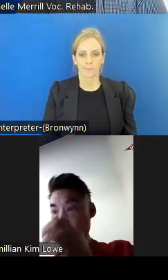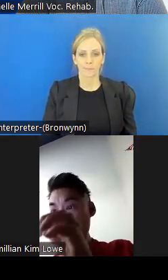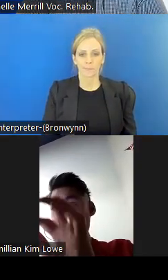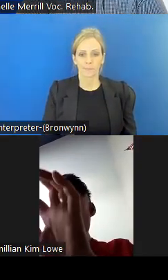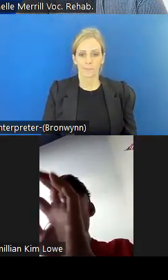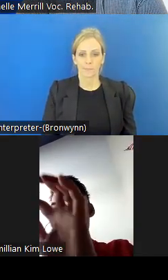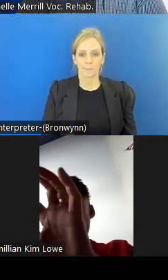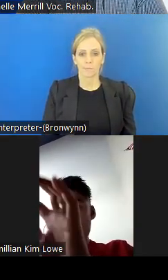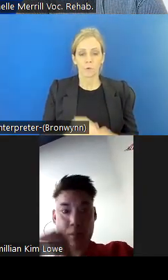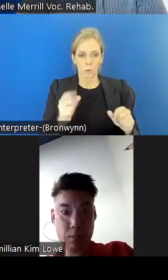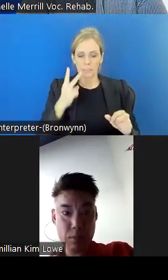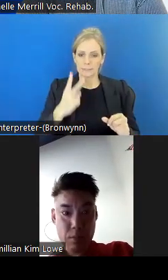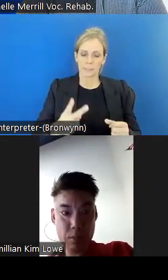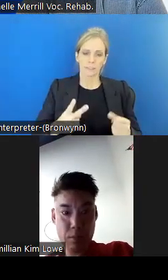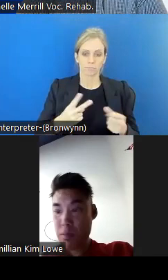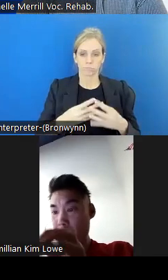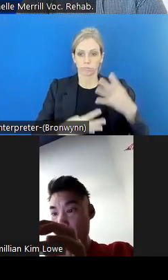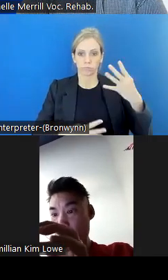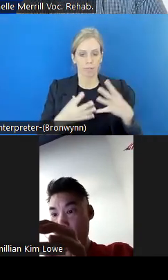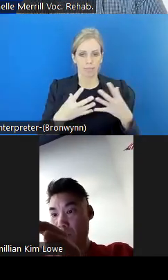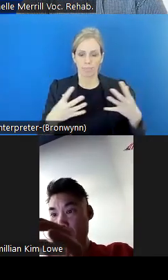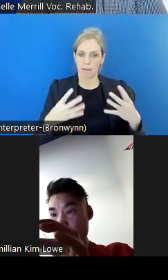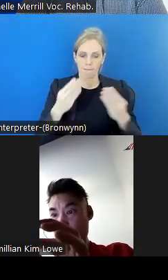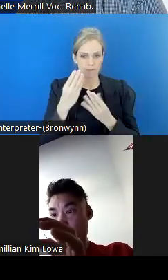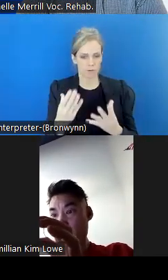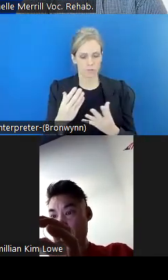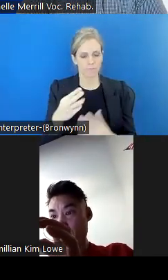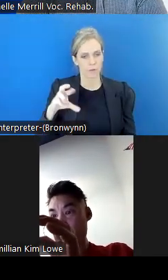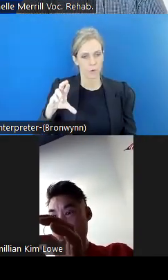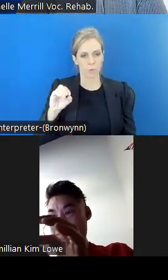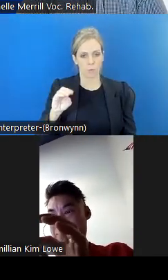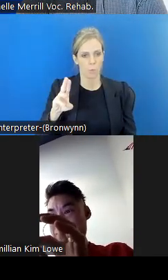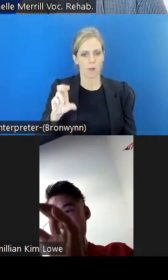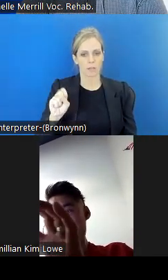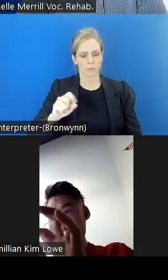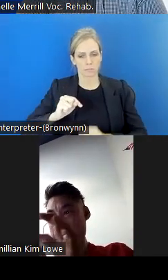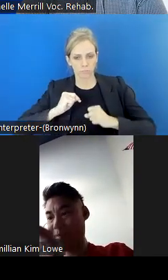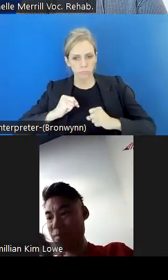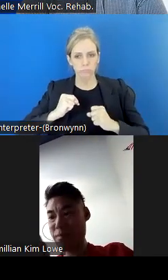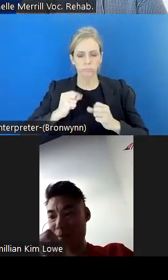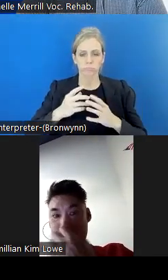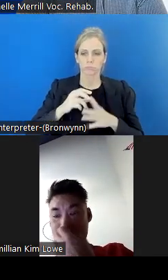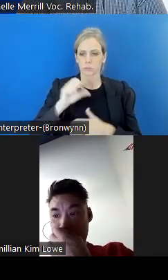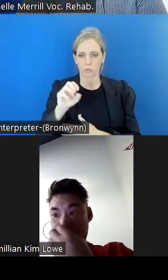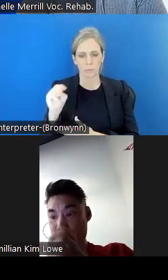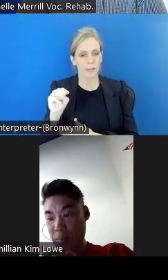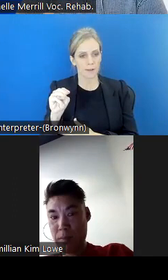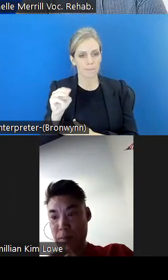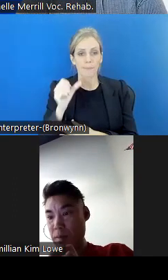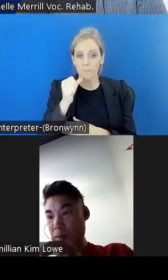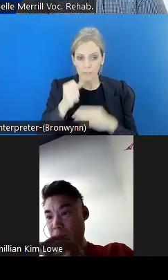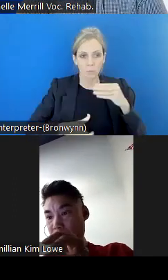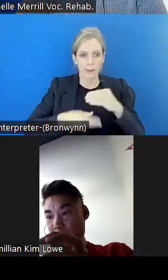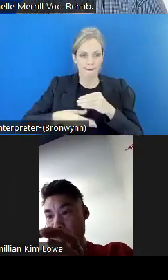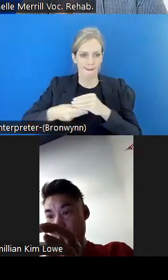has a very robust feed. We have a very robust social media presence. Every day we are adding new content.